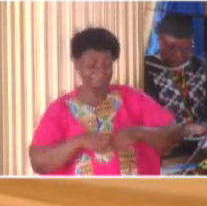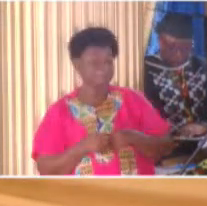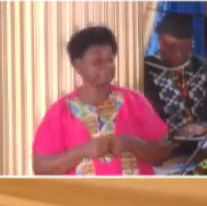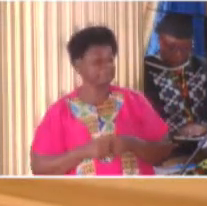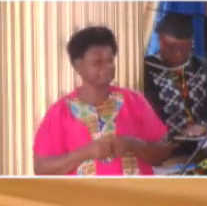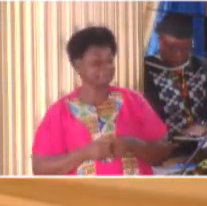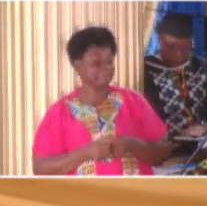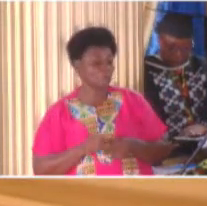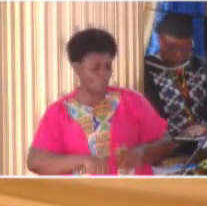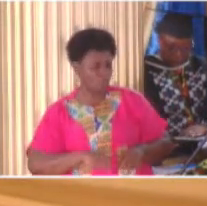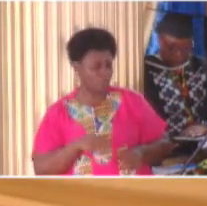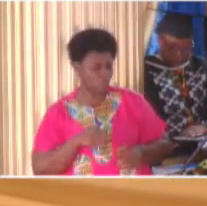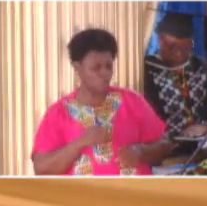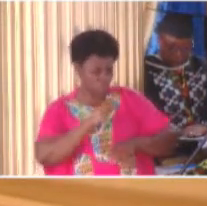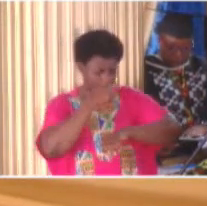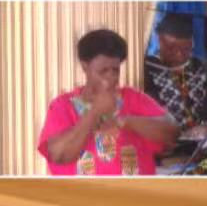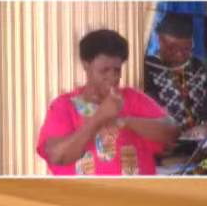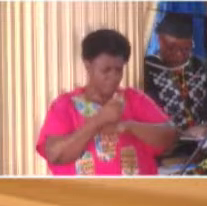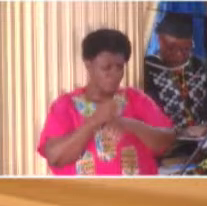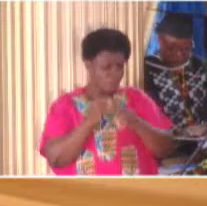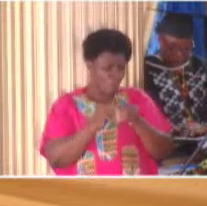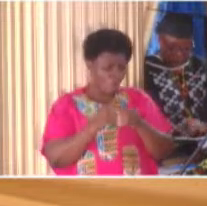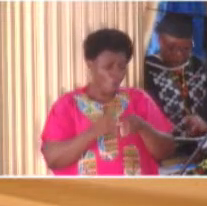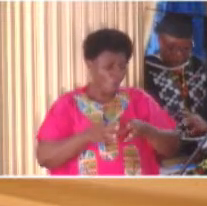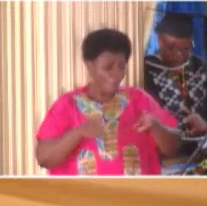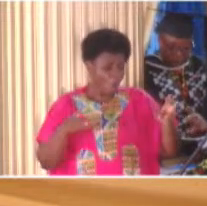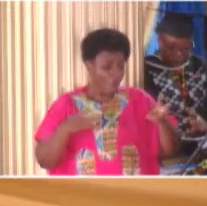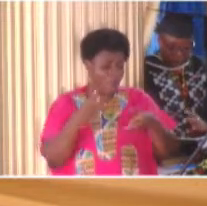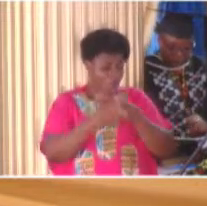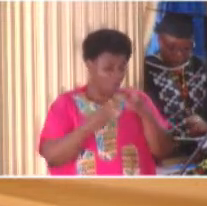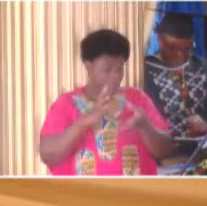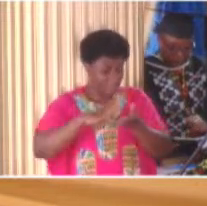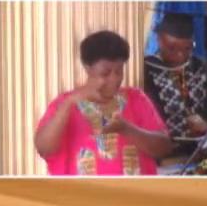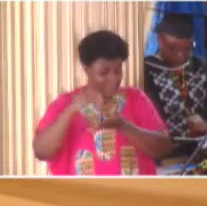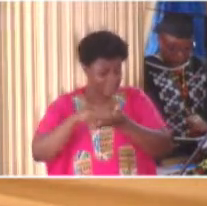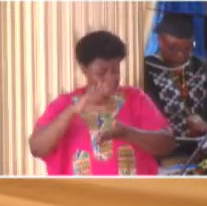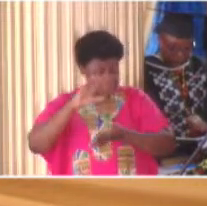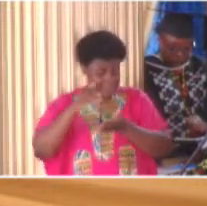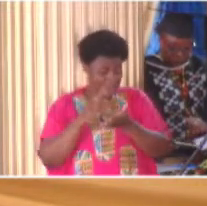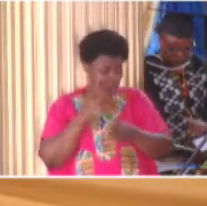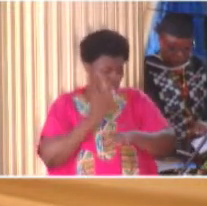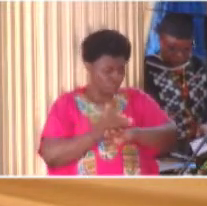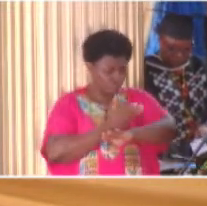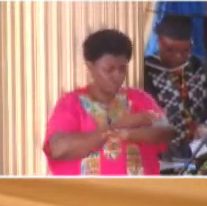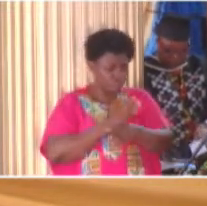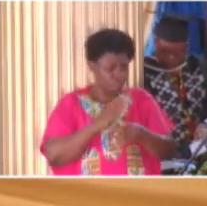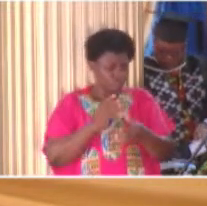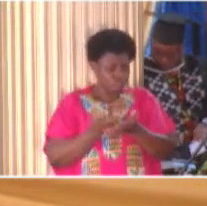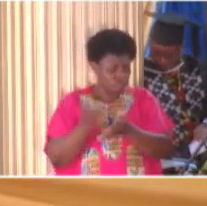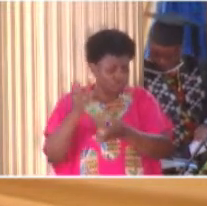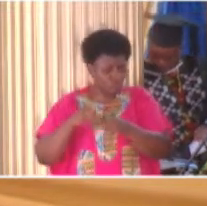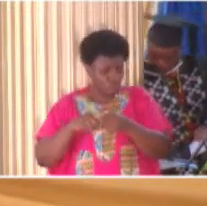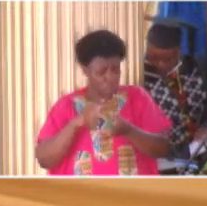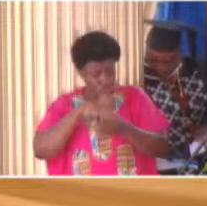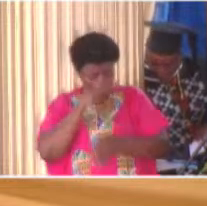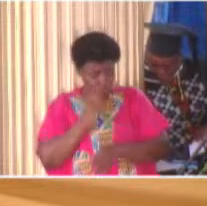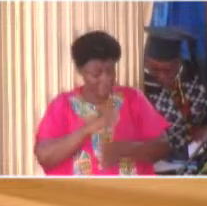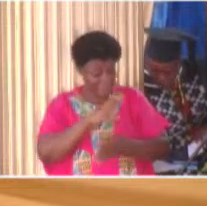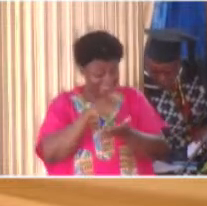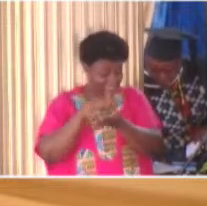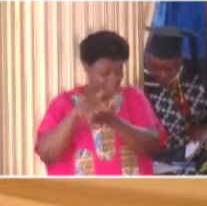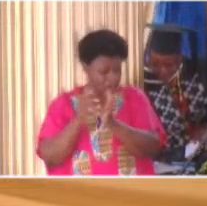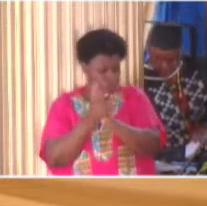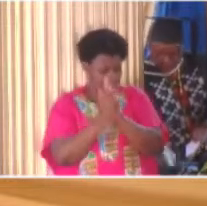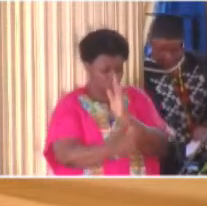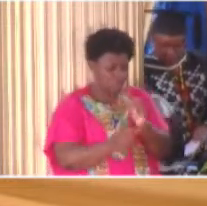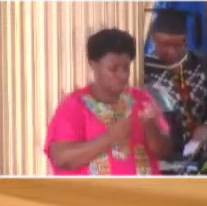restored internet connectivity to the WA Learning Center with upgraded switches, ensuring that all our centers are adequately equipped to